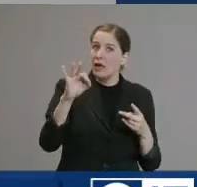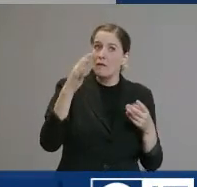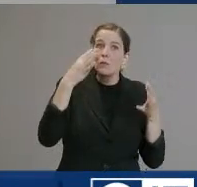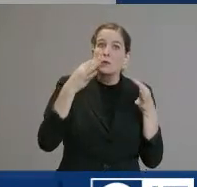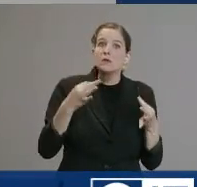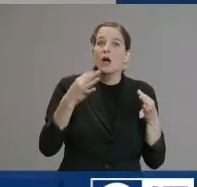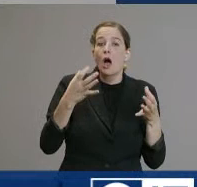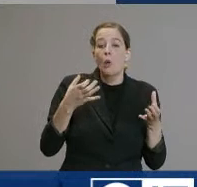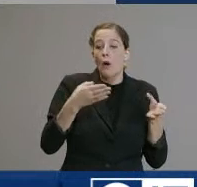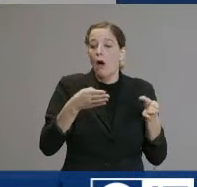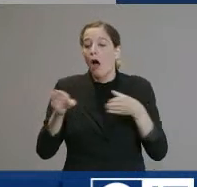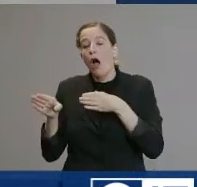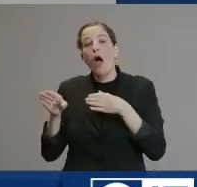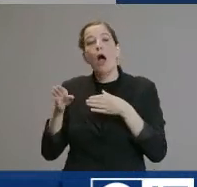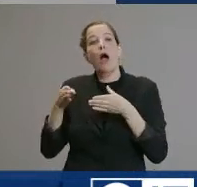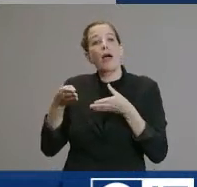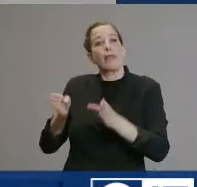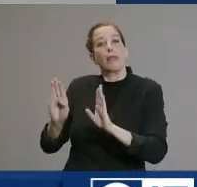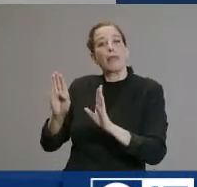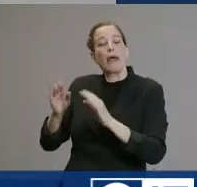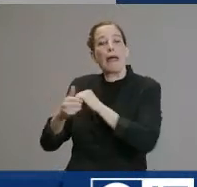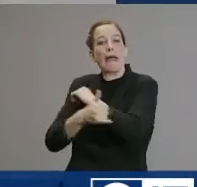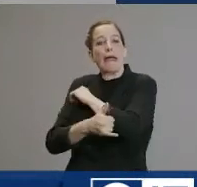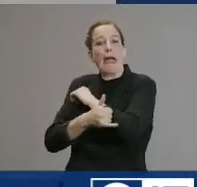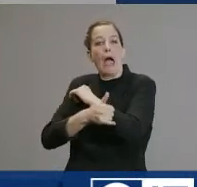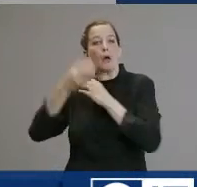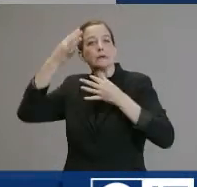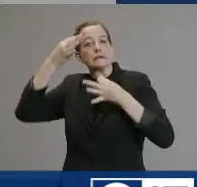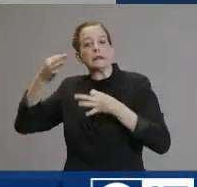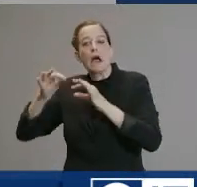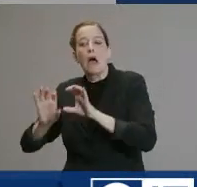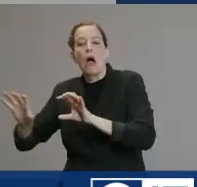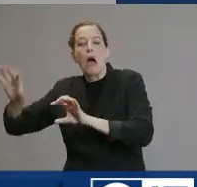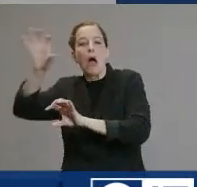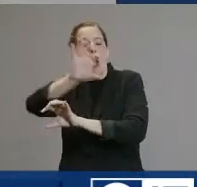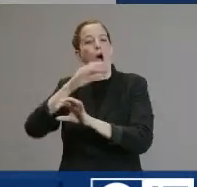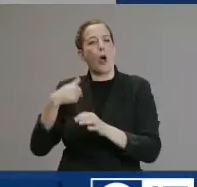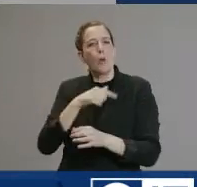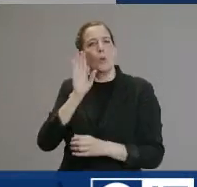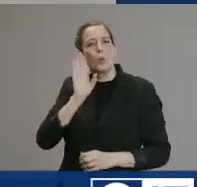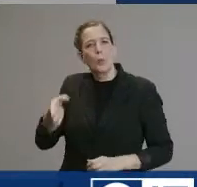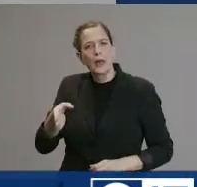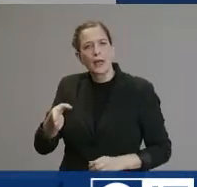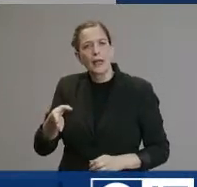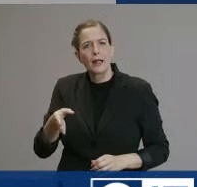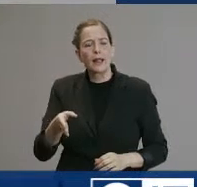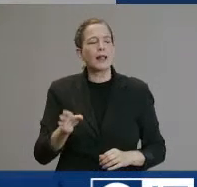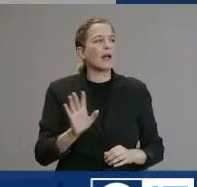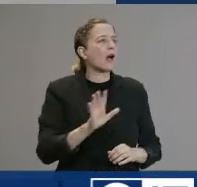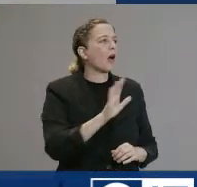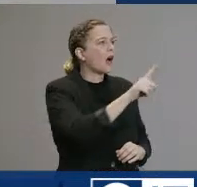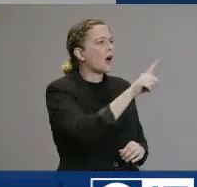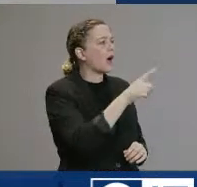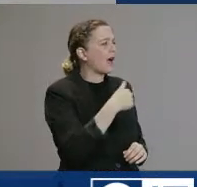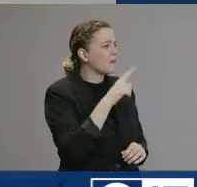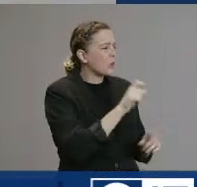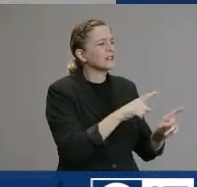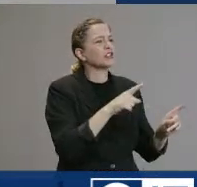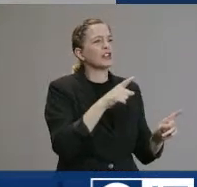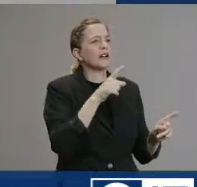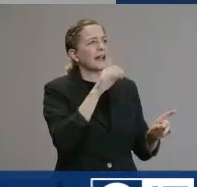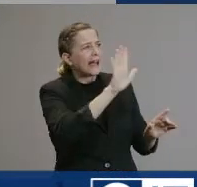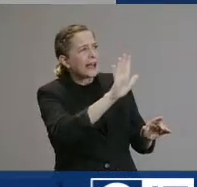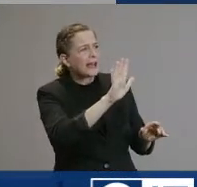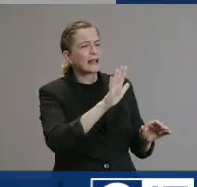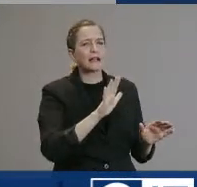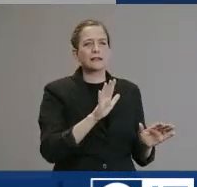spots and where we are? Can we? I want to, Hank. Let me, Hank. If I could just. Can